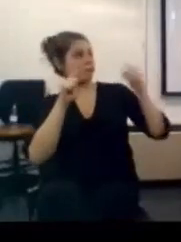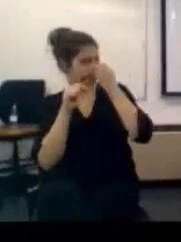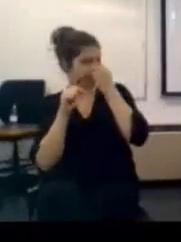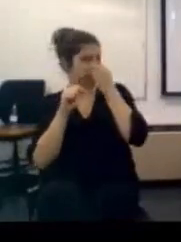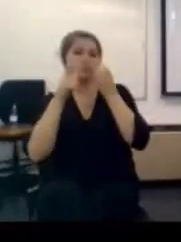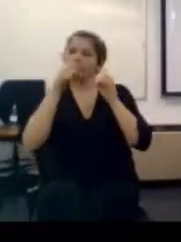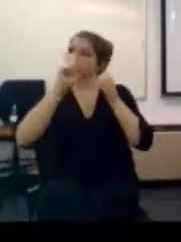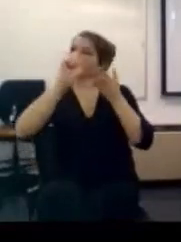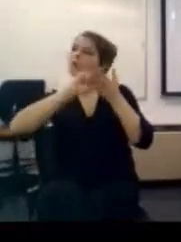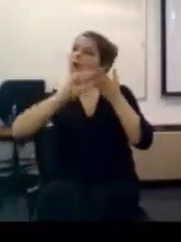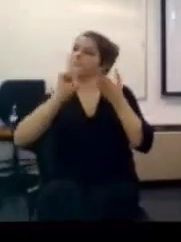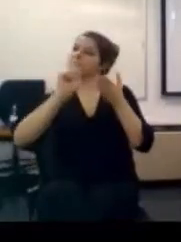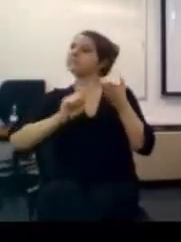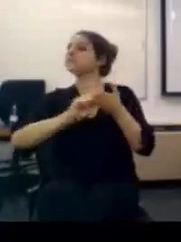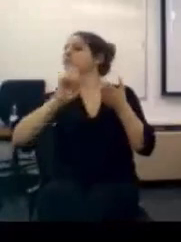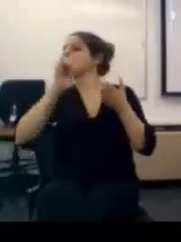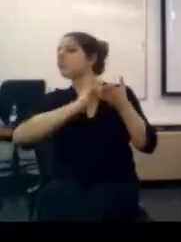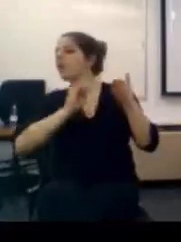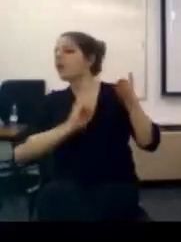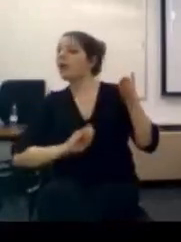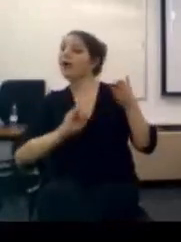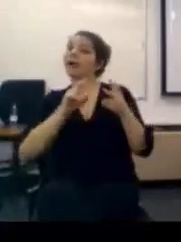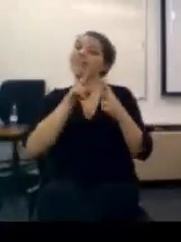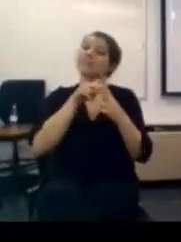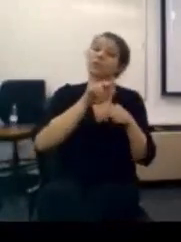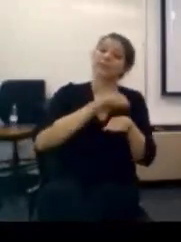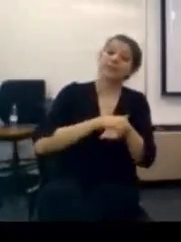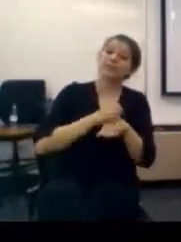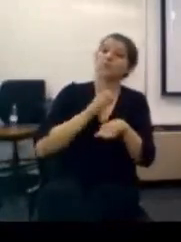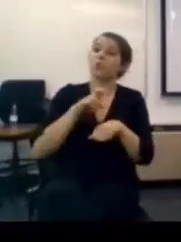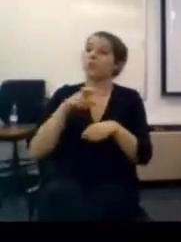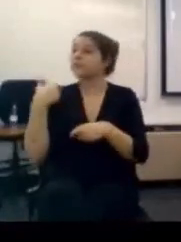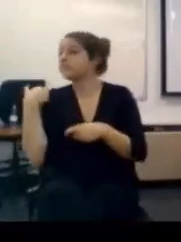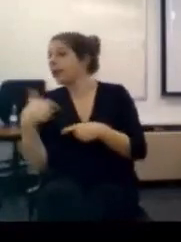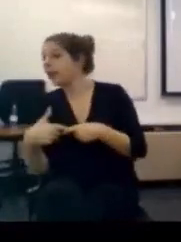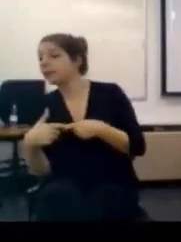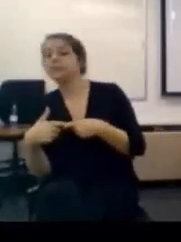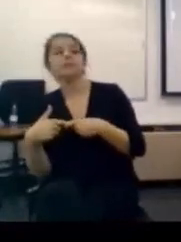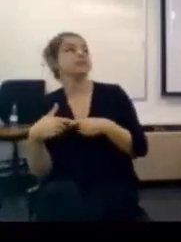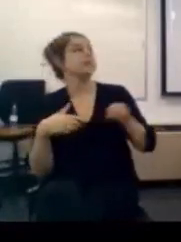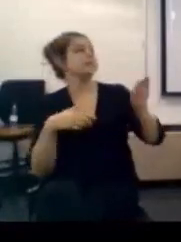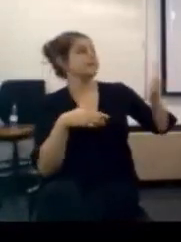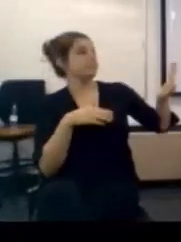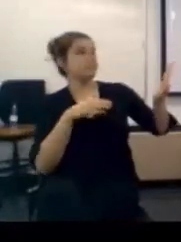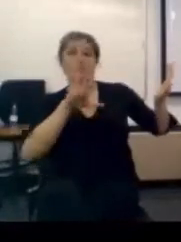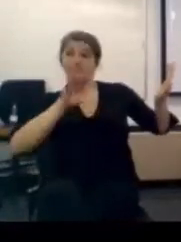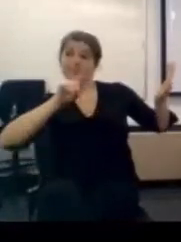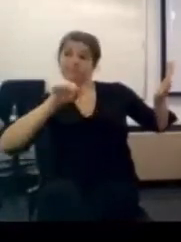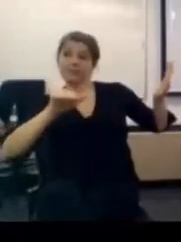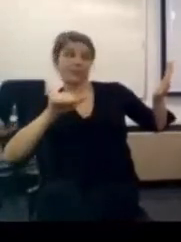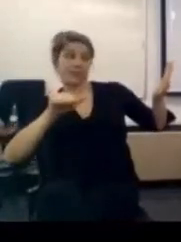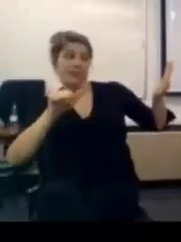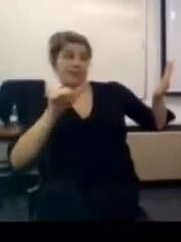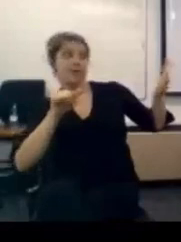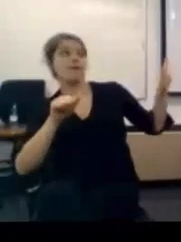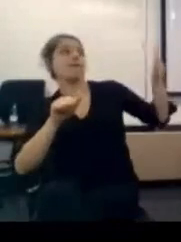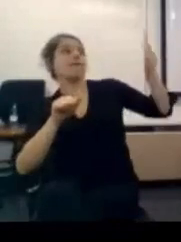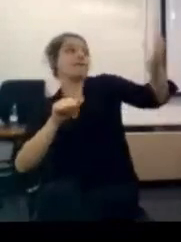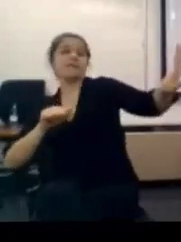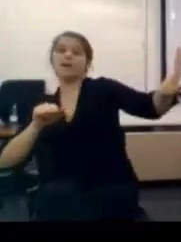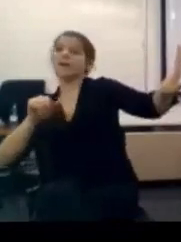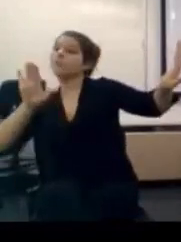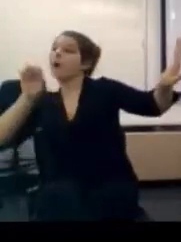self-expression graffiti wall to write or draw, either in English or in Spanish, in one side